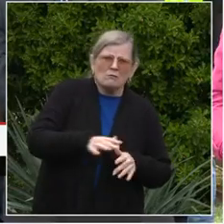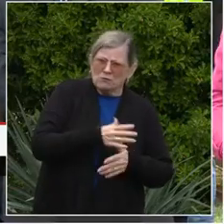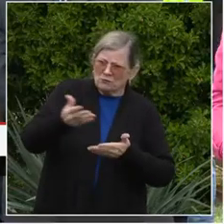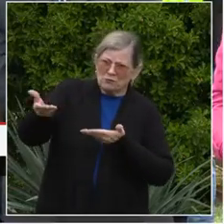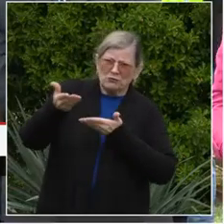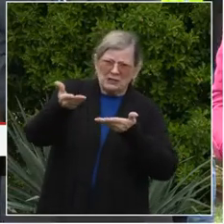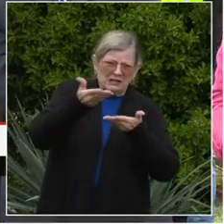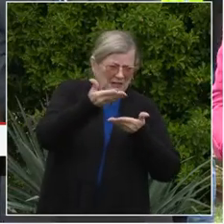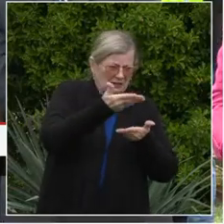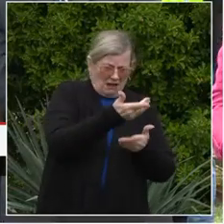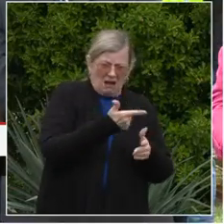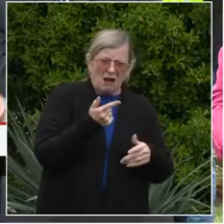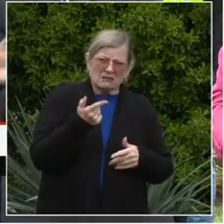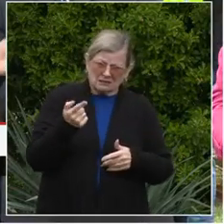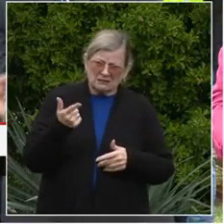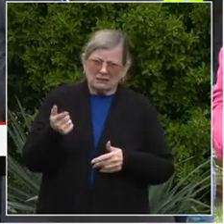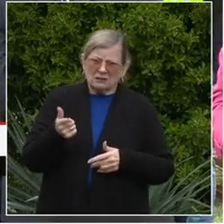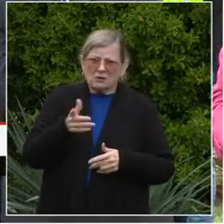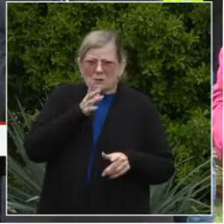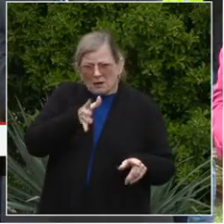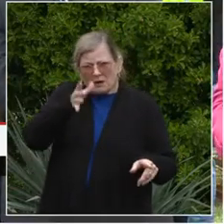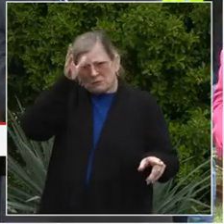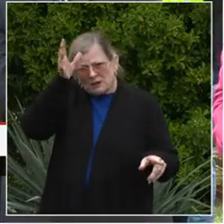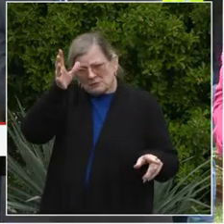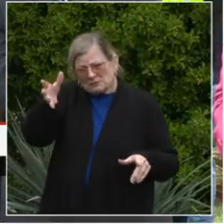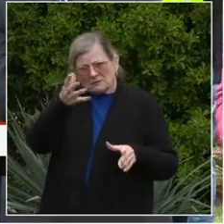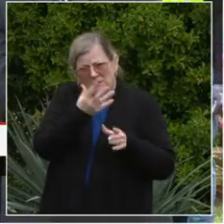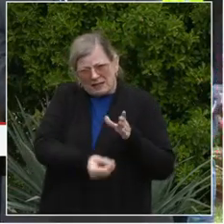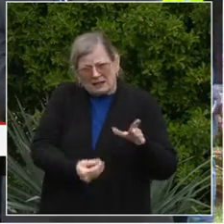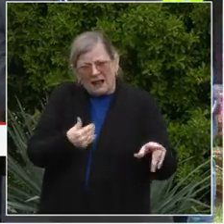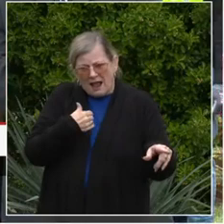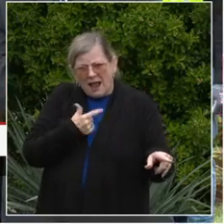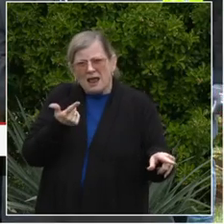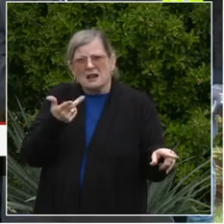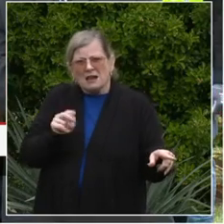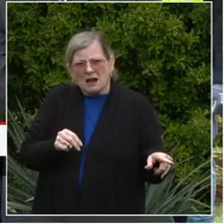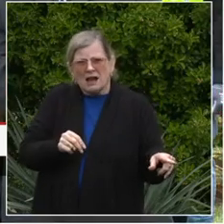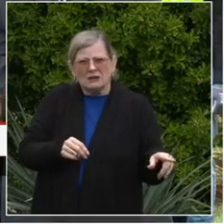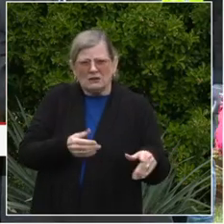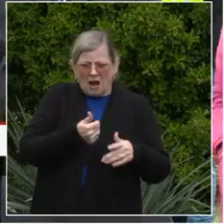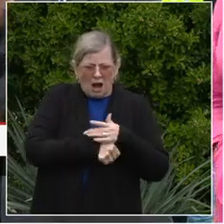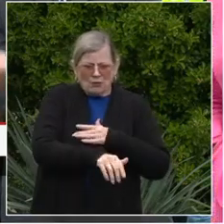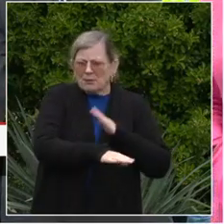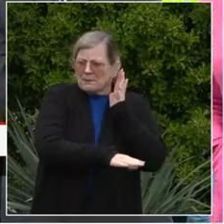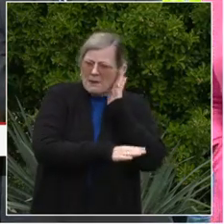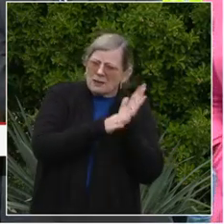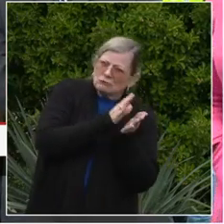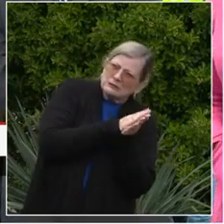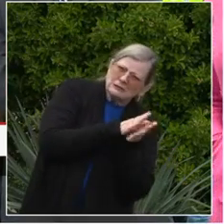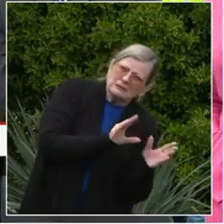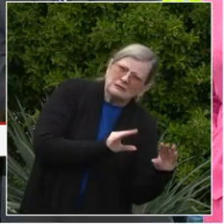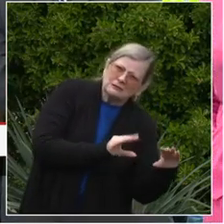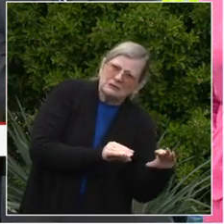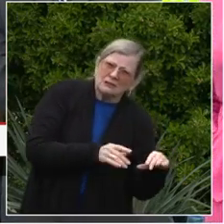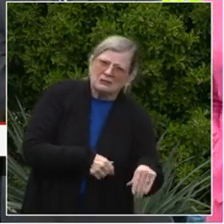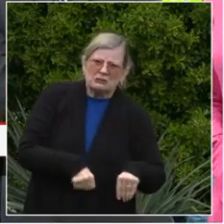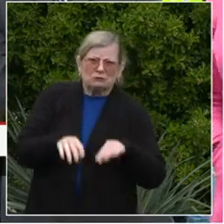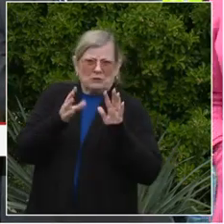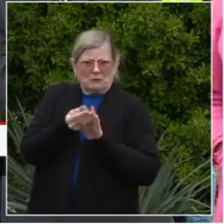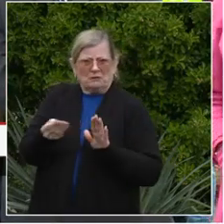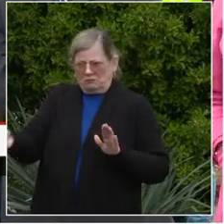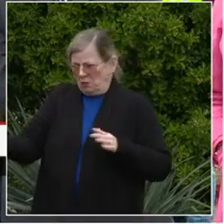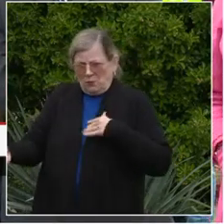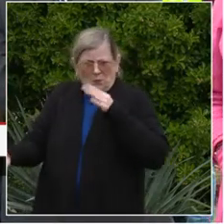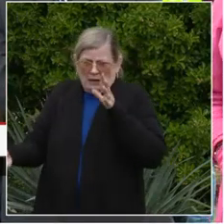firearms that, grandpa passed away, he had a firearm under the, mattress or something, and they come, turning in firearms. We'll take it. We certainly want to do